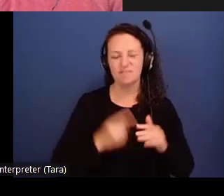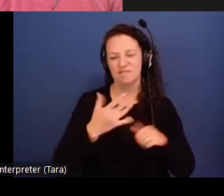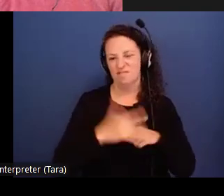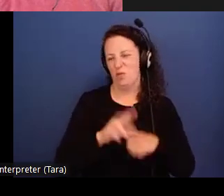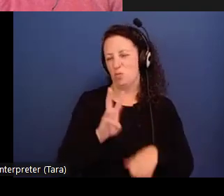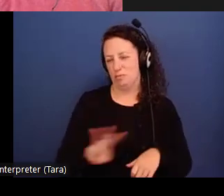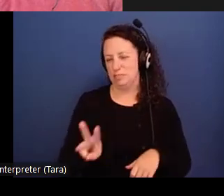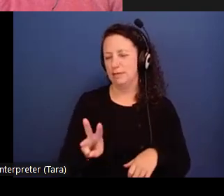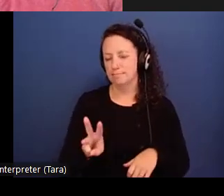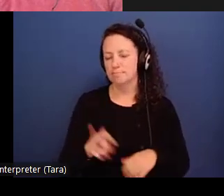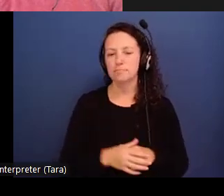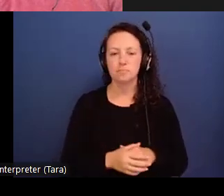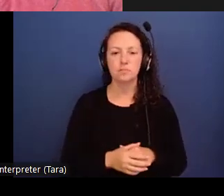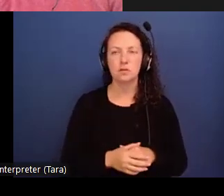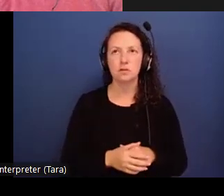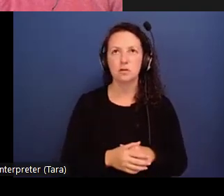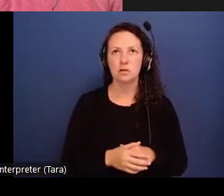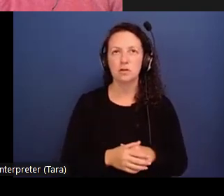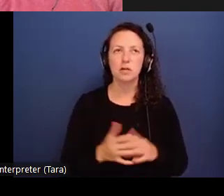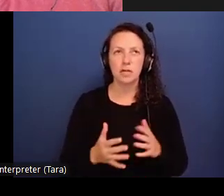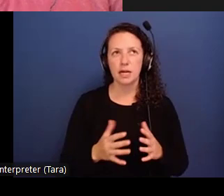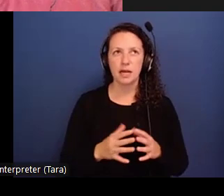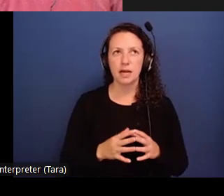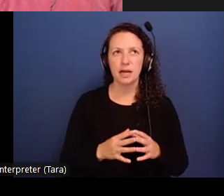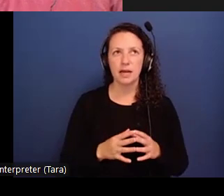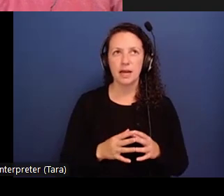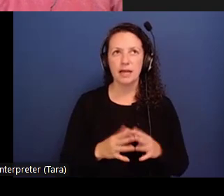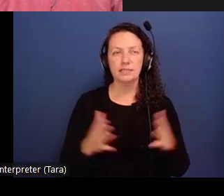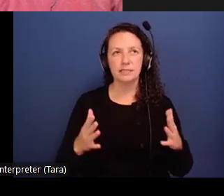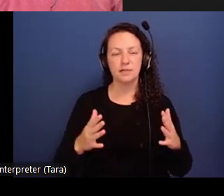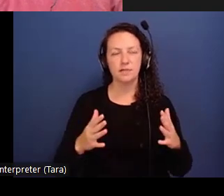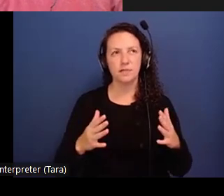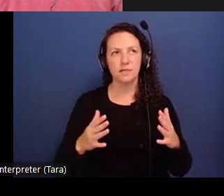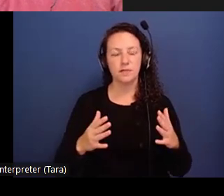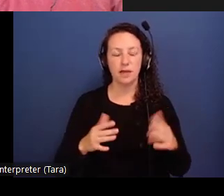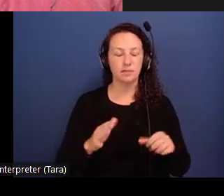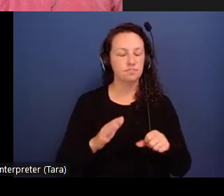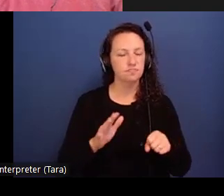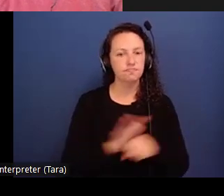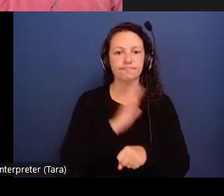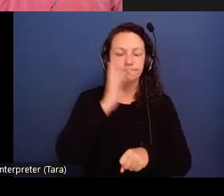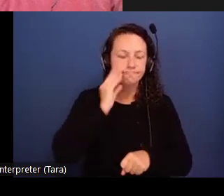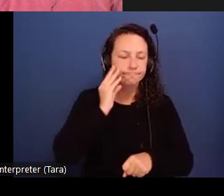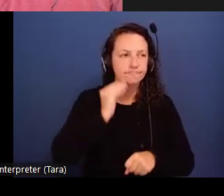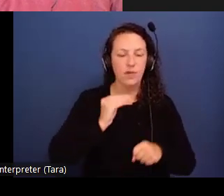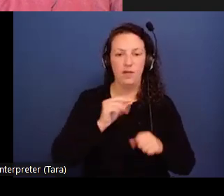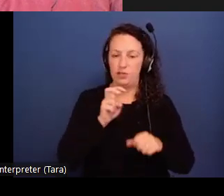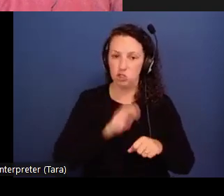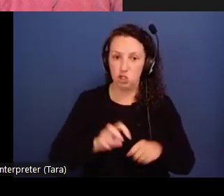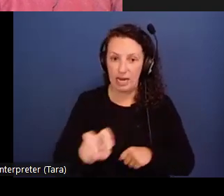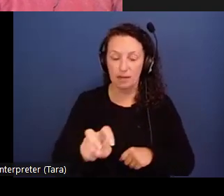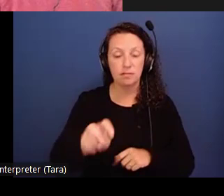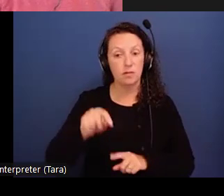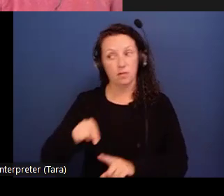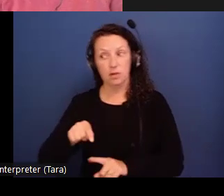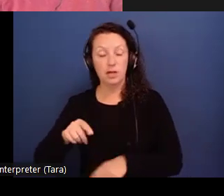is, we like to say that it's a full circle of the entrepreneurial journey, because that program is for disabled folks